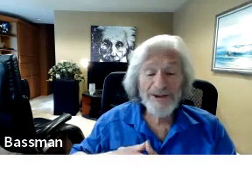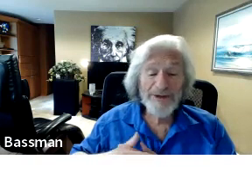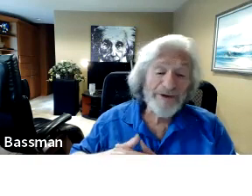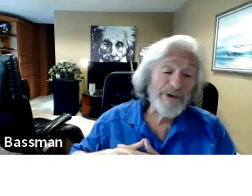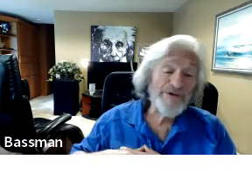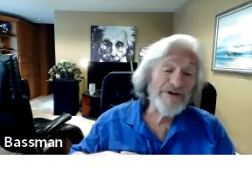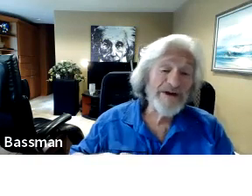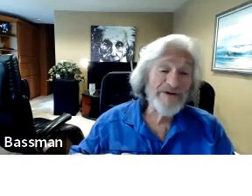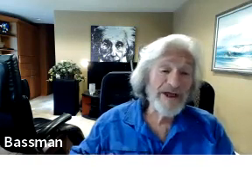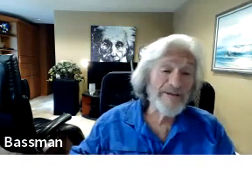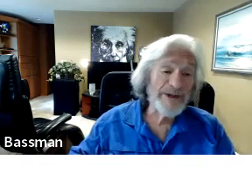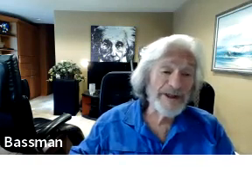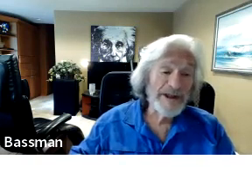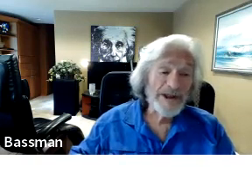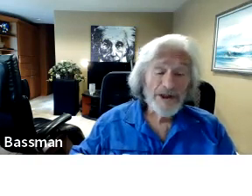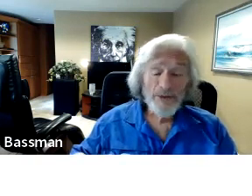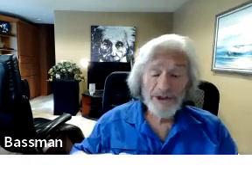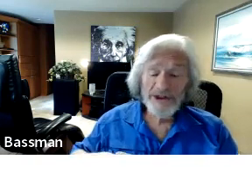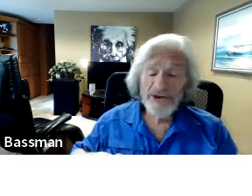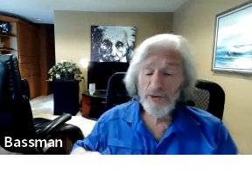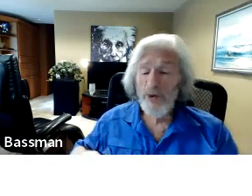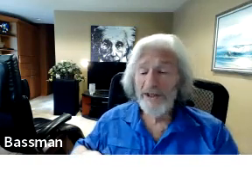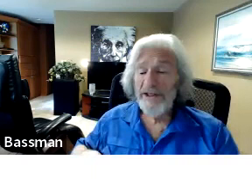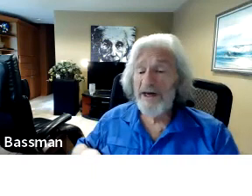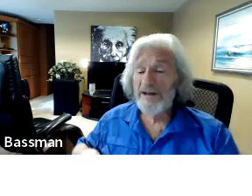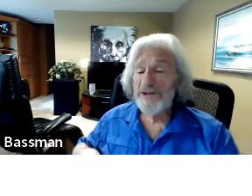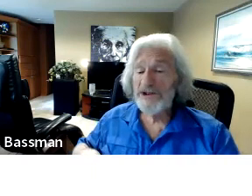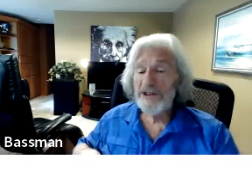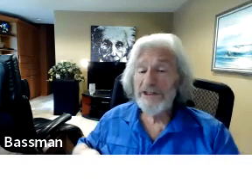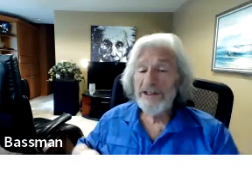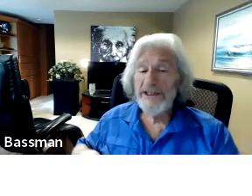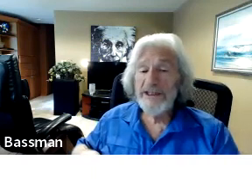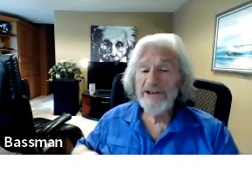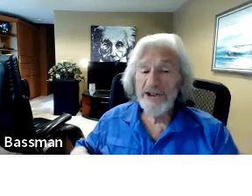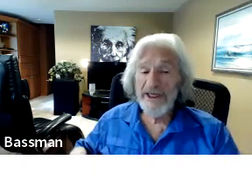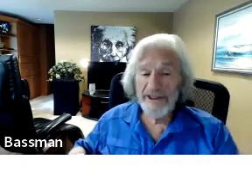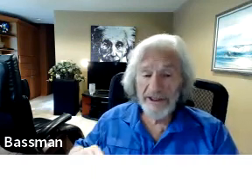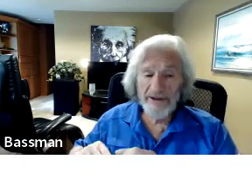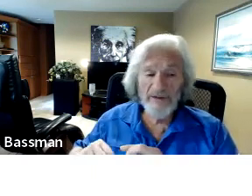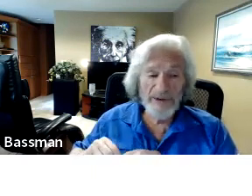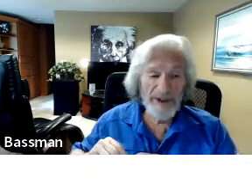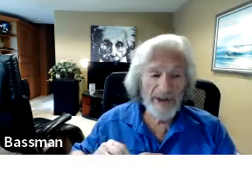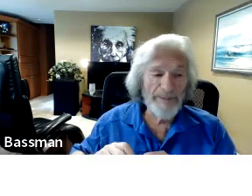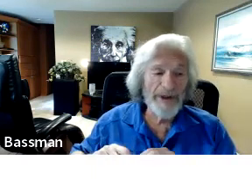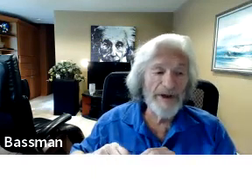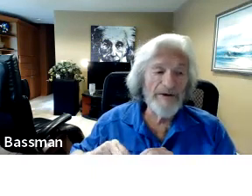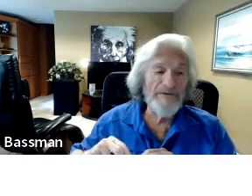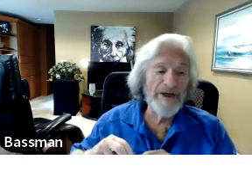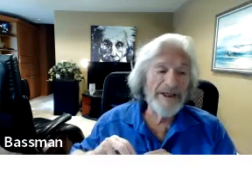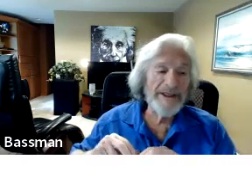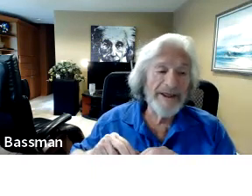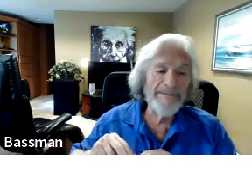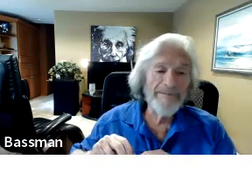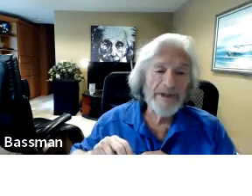pretty hard to be removed, if it can be. We did do one anonymously in Connecticut with the help